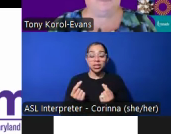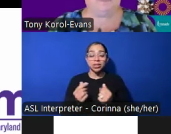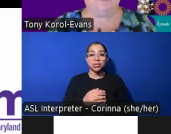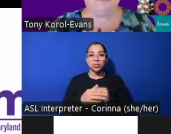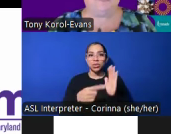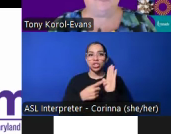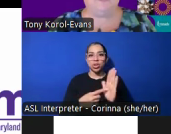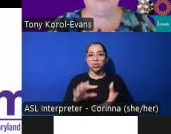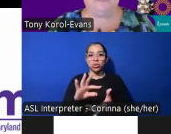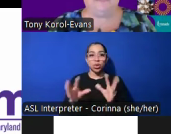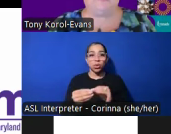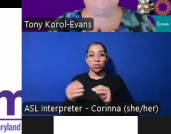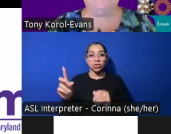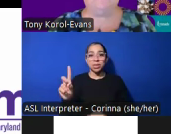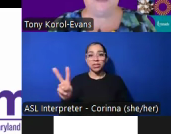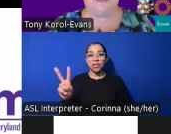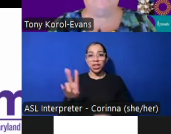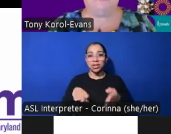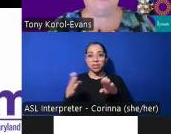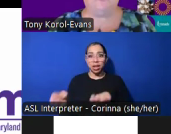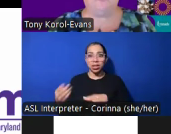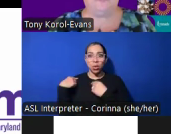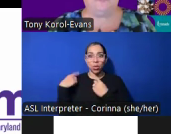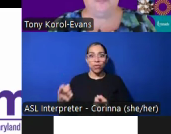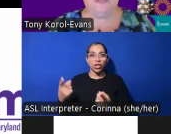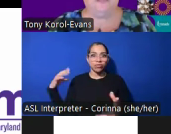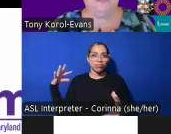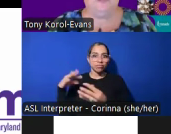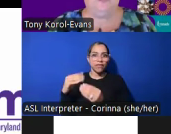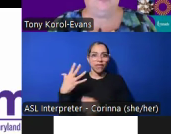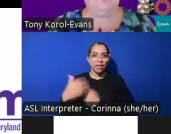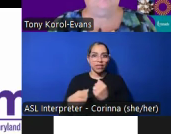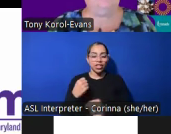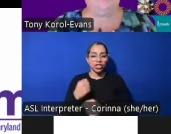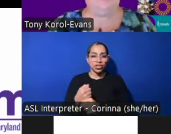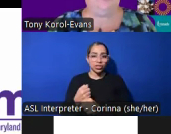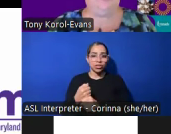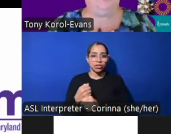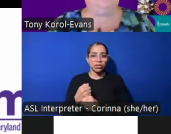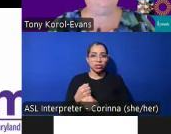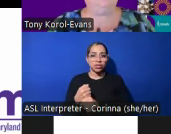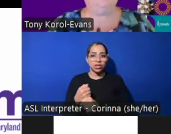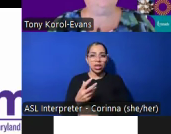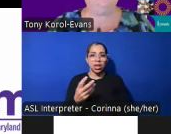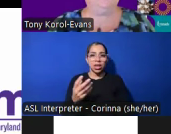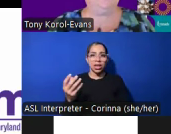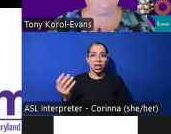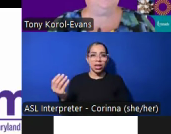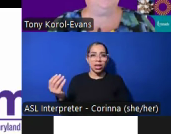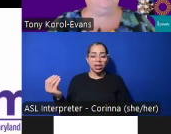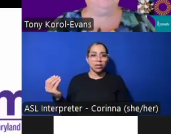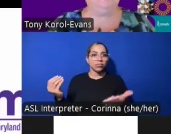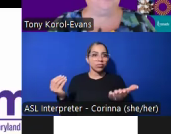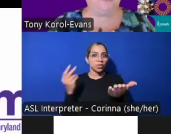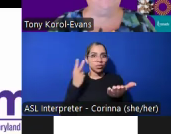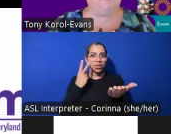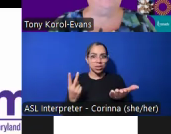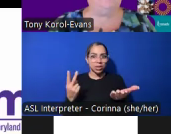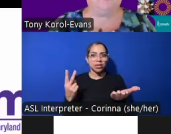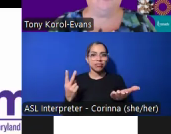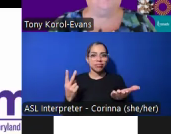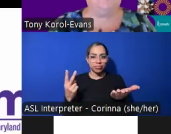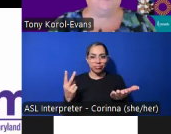domestic violence deaths over the last 5 years. And you can see we did have